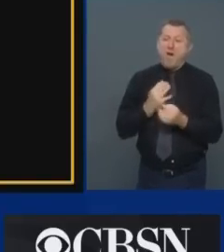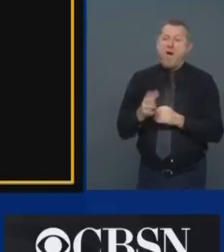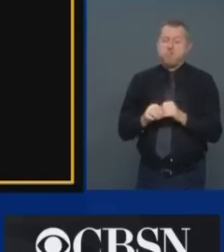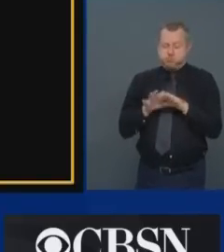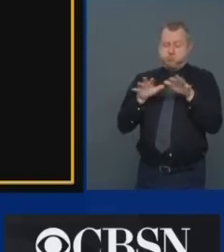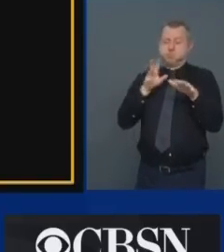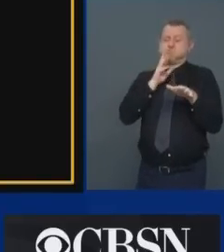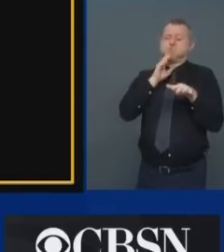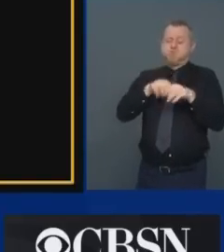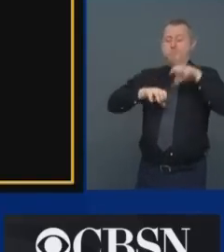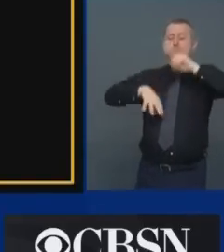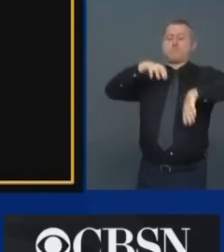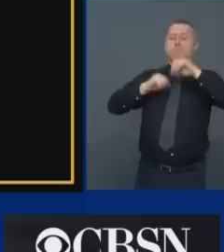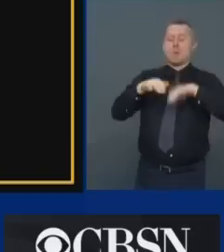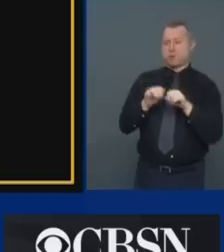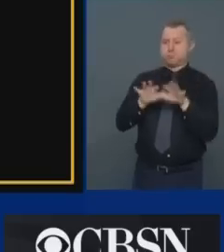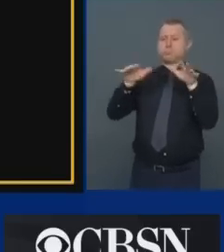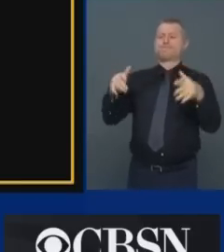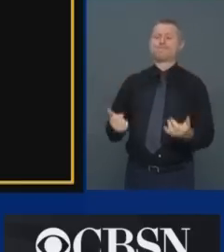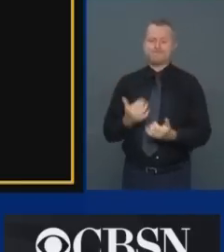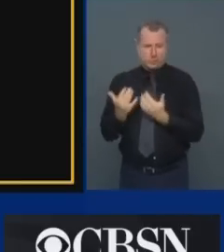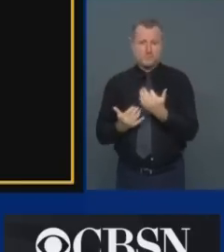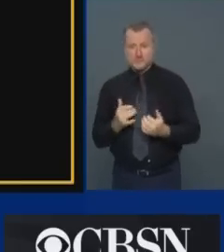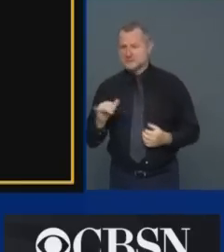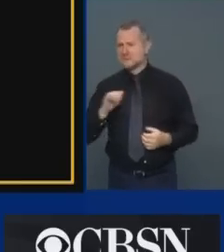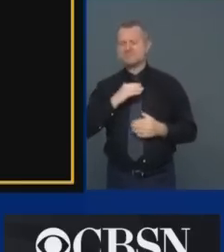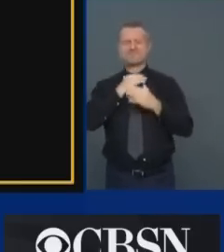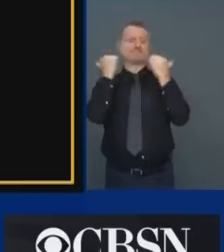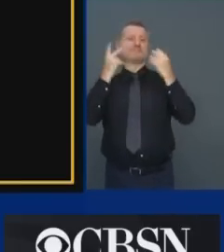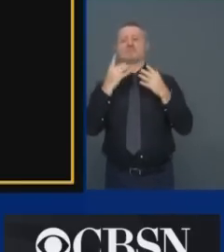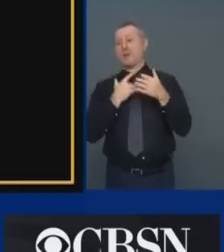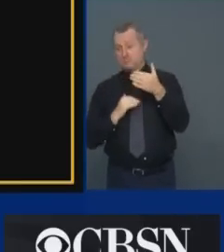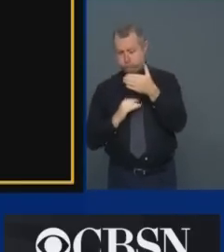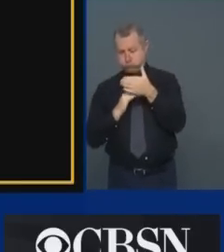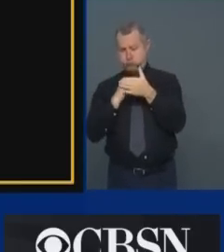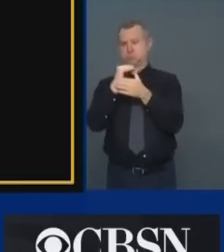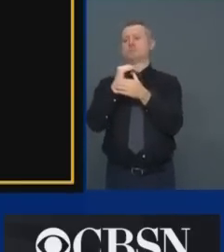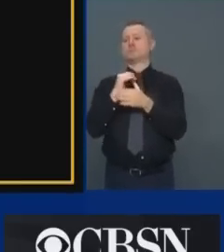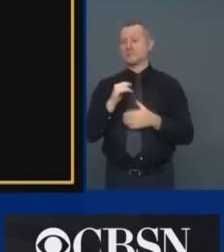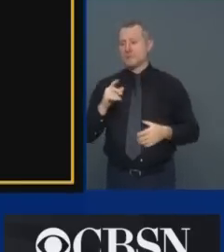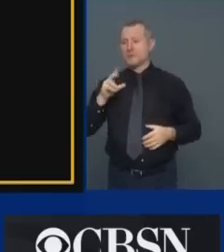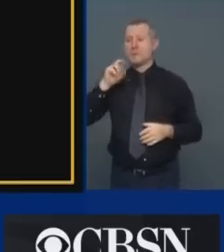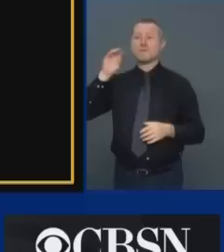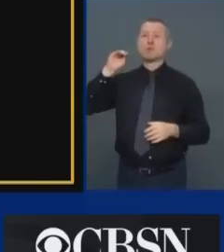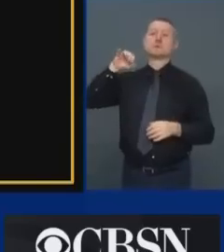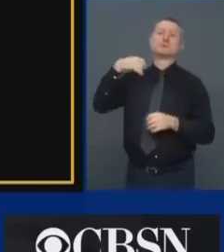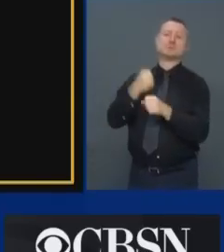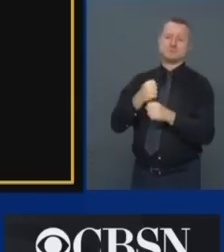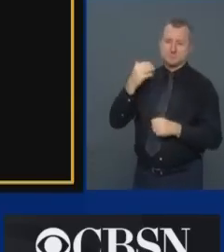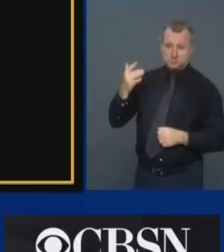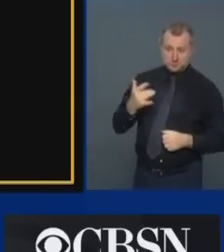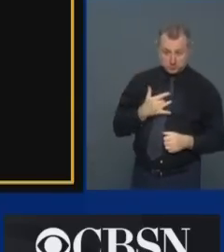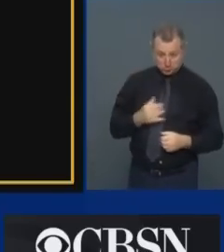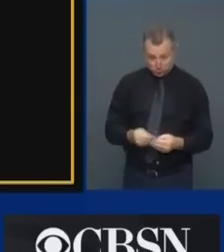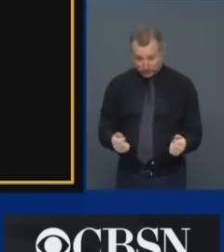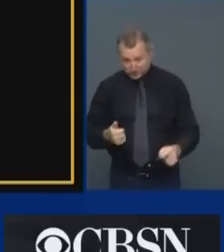anymore. But it has been going on for decades. It's not going to go away on its own.